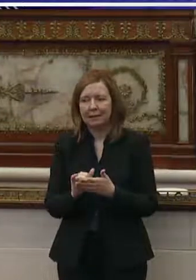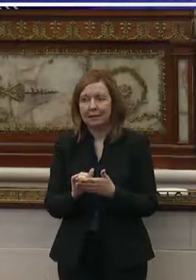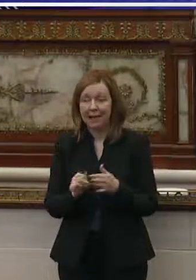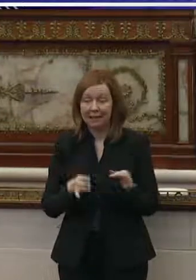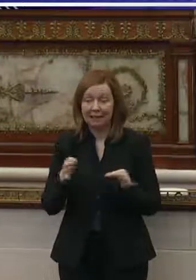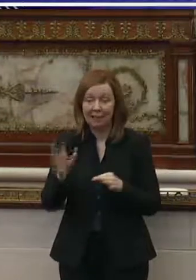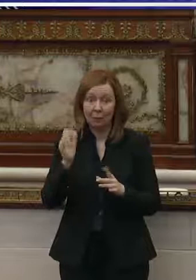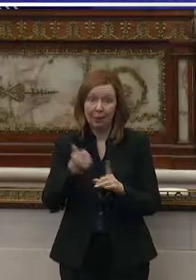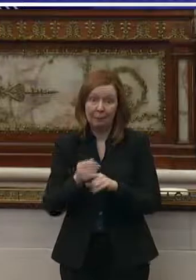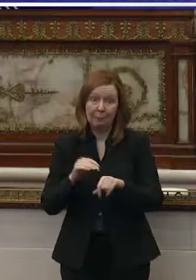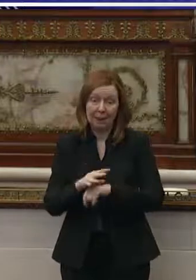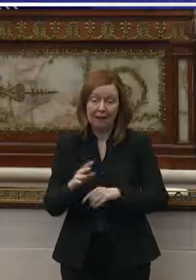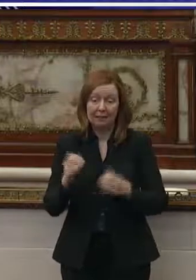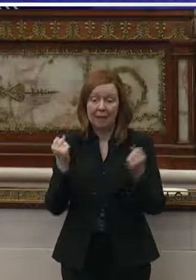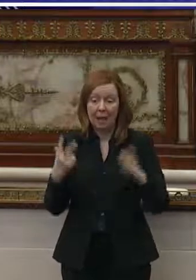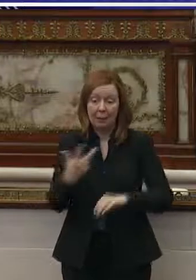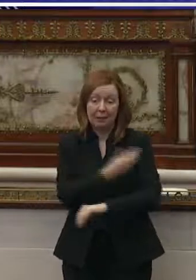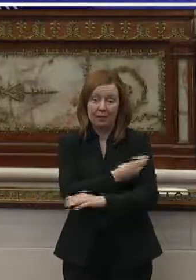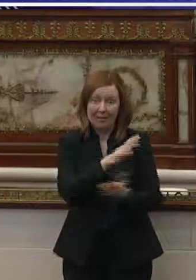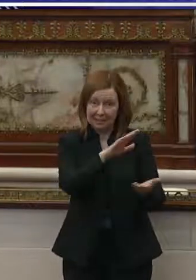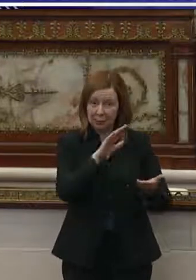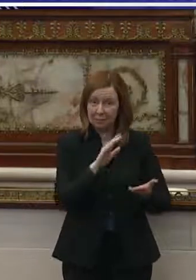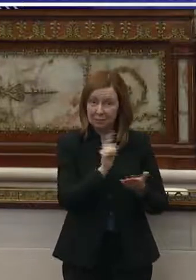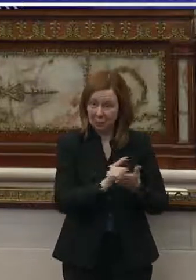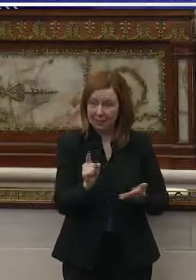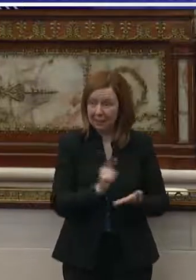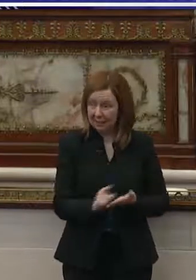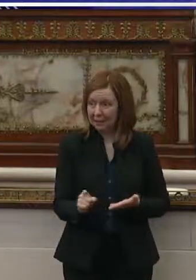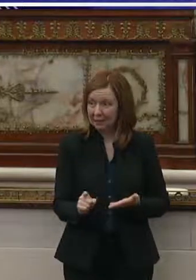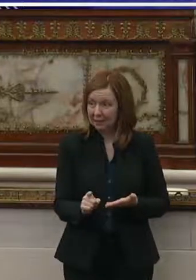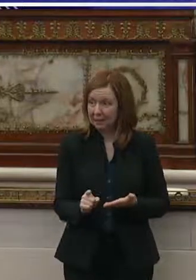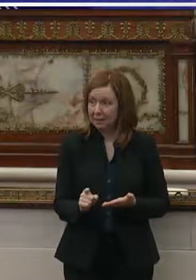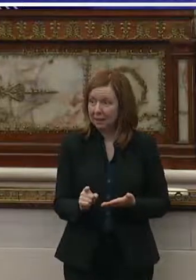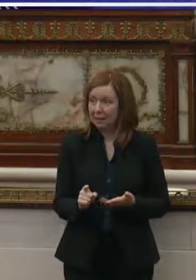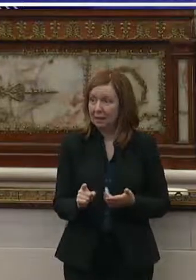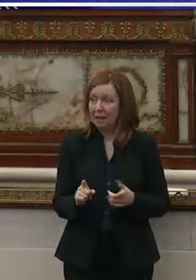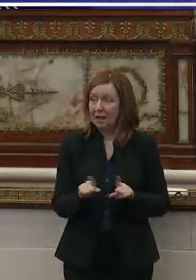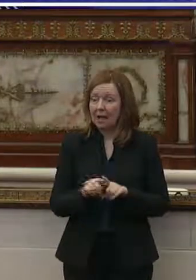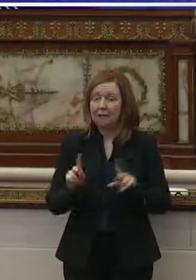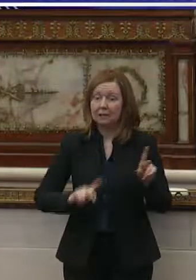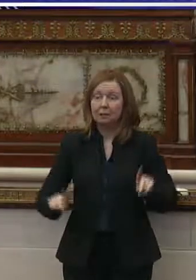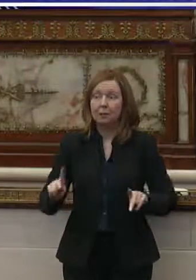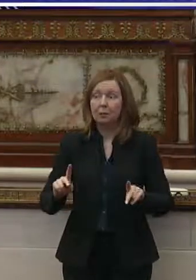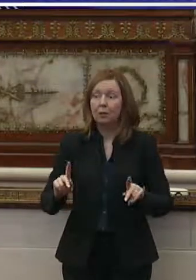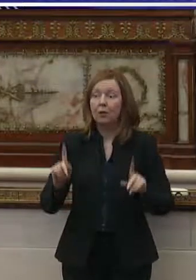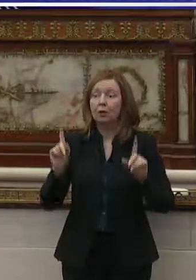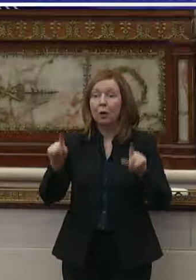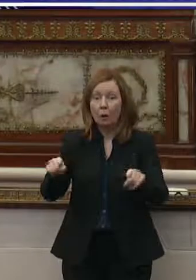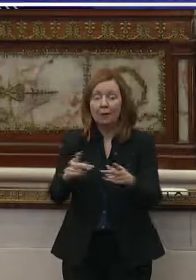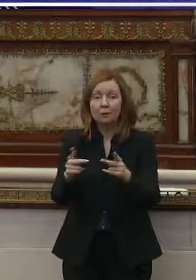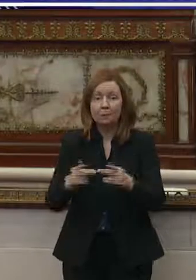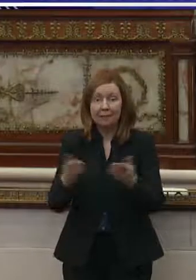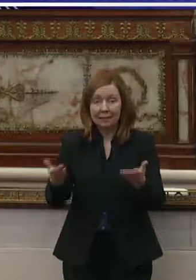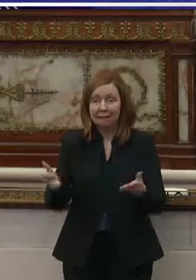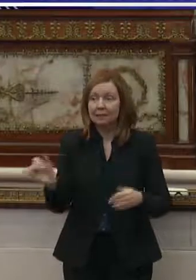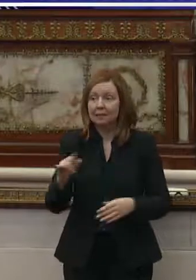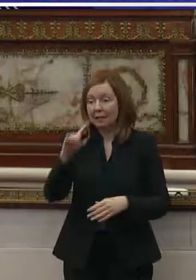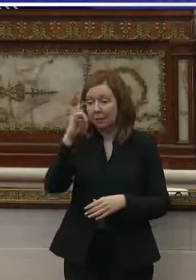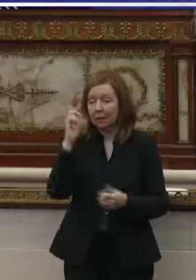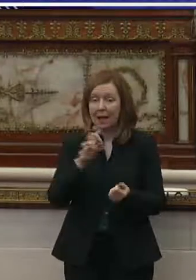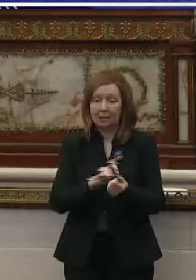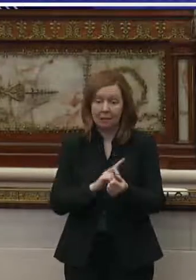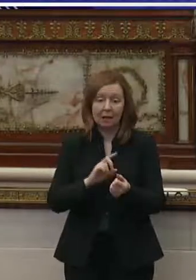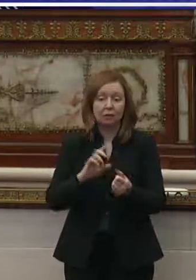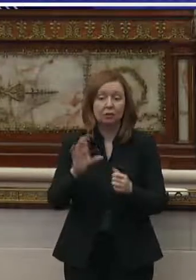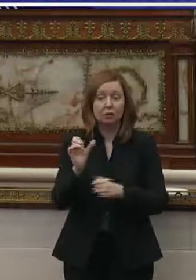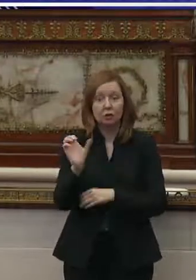will impact the number of vaccines we're receiving on a weekly basis. And as people are going to different locations, like the Black Doctors